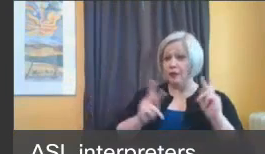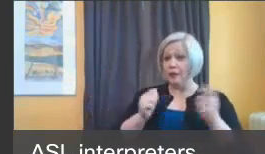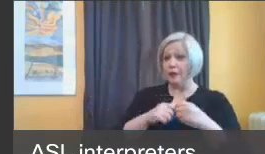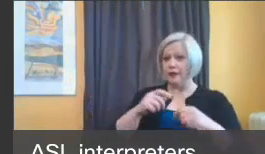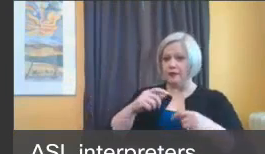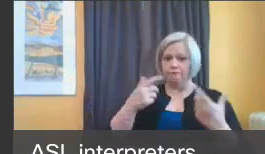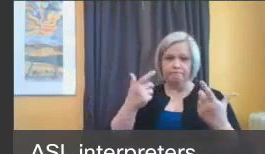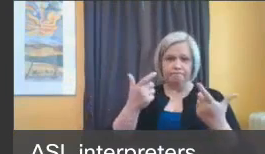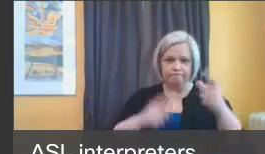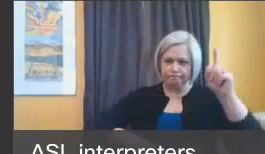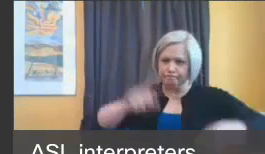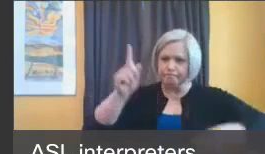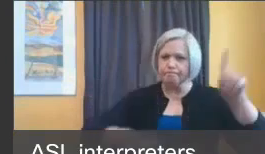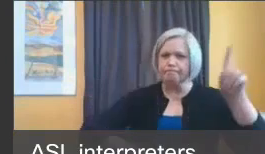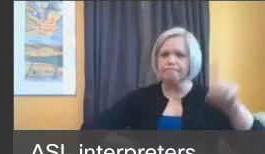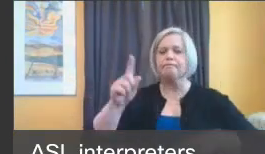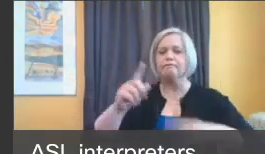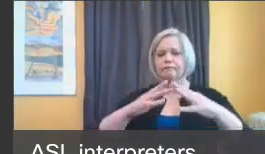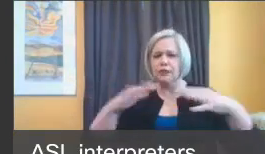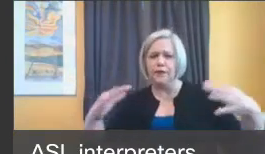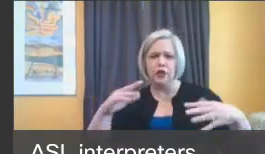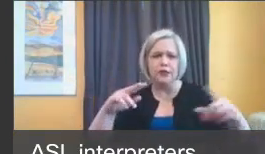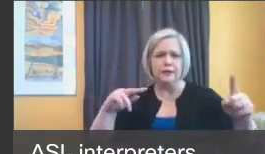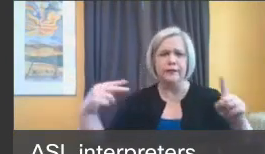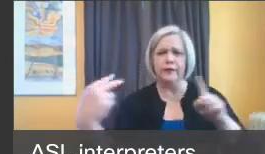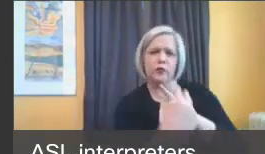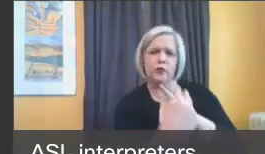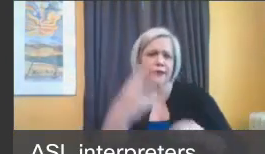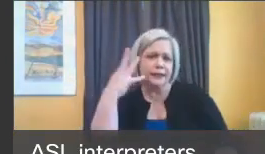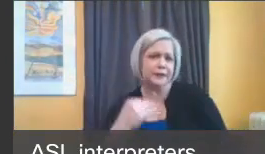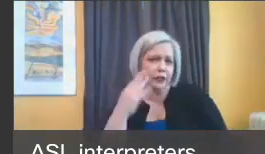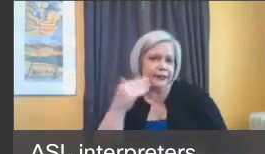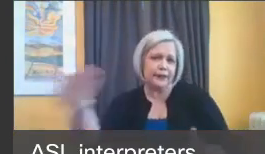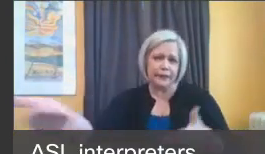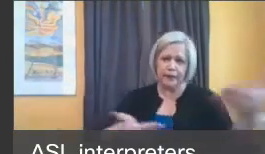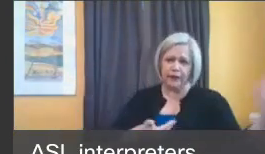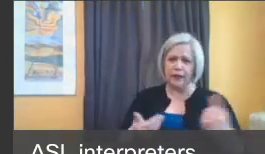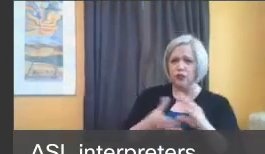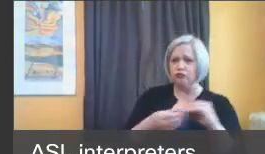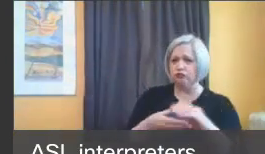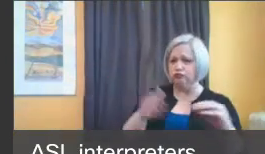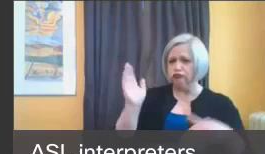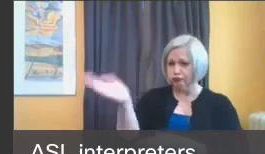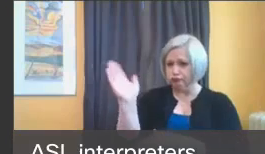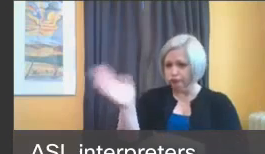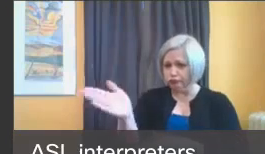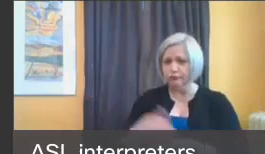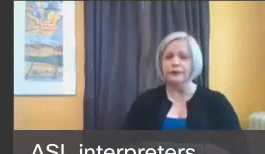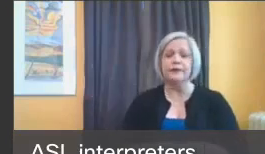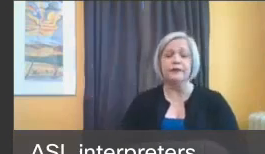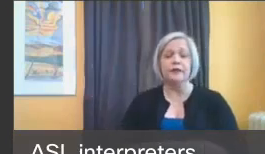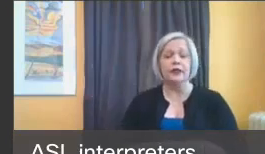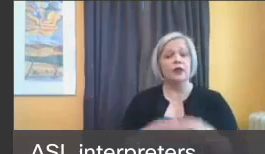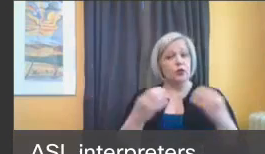variety of experience and viewpoints have been invited by the committee to share information. Though some of the statements made today may